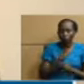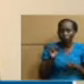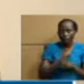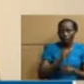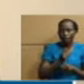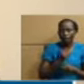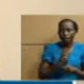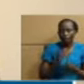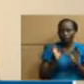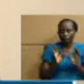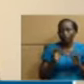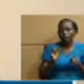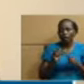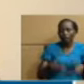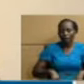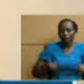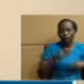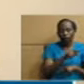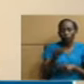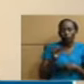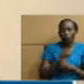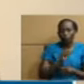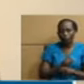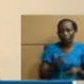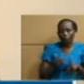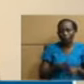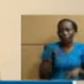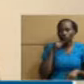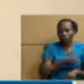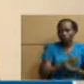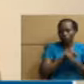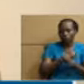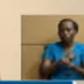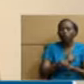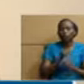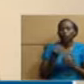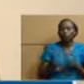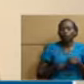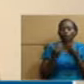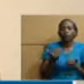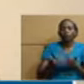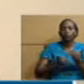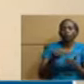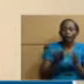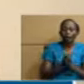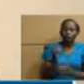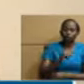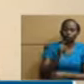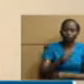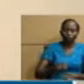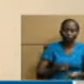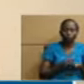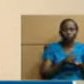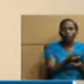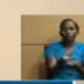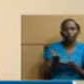life upon retirement. The core of national social protection systems is to provide regular and reliable transfers of money to all